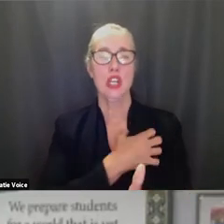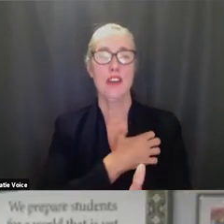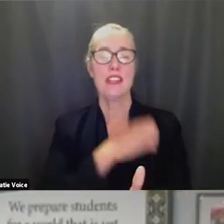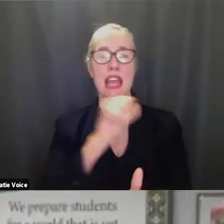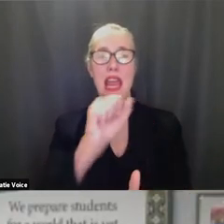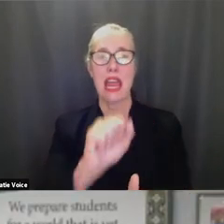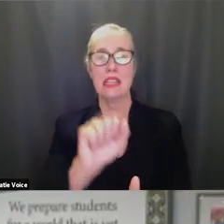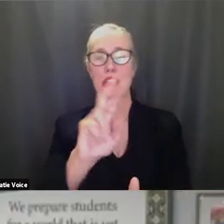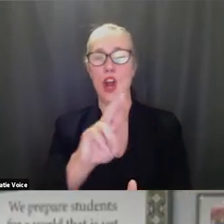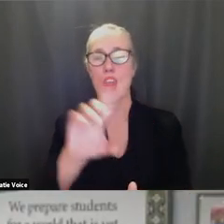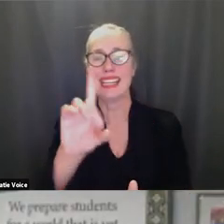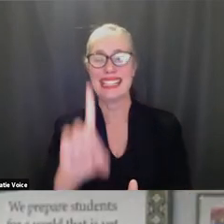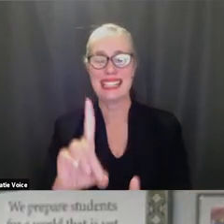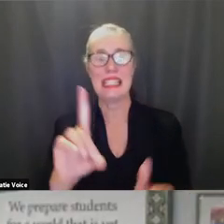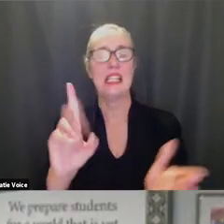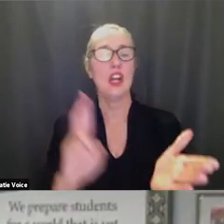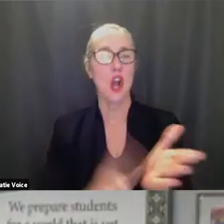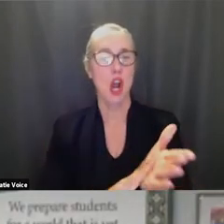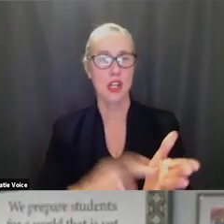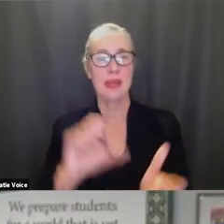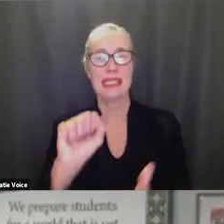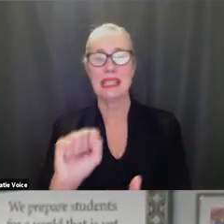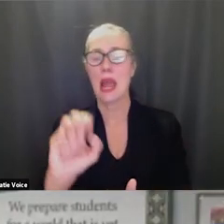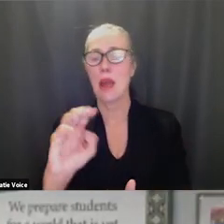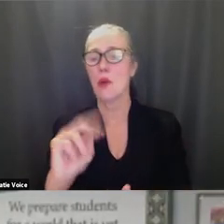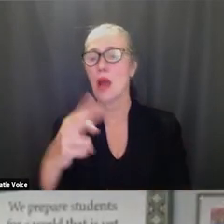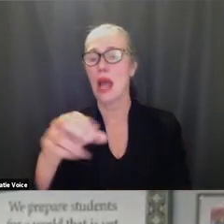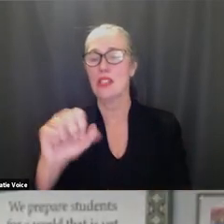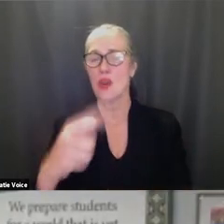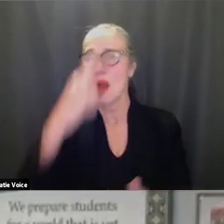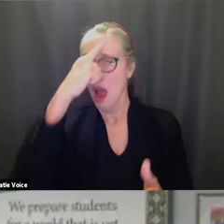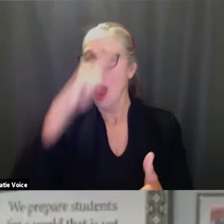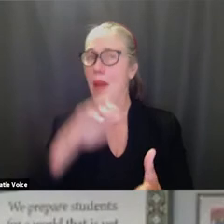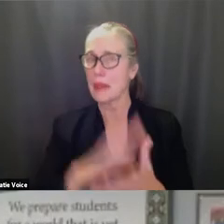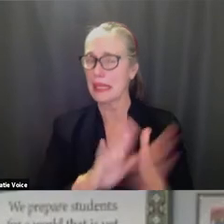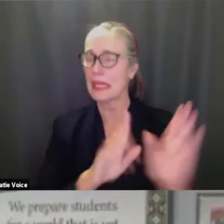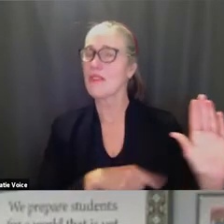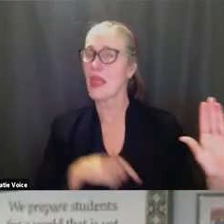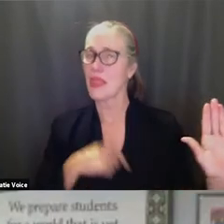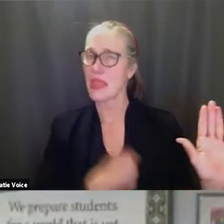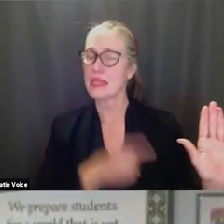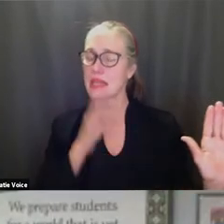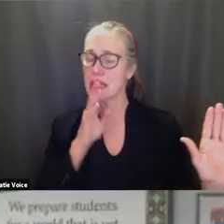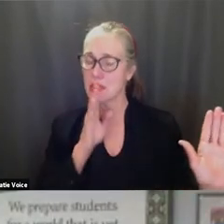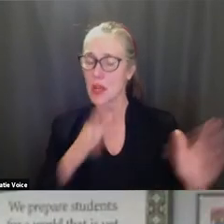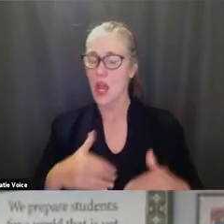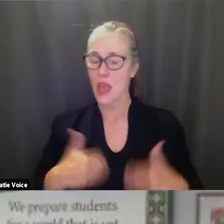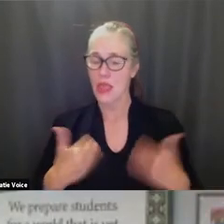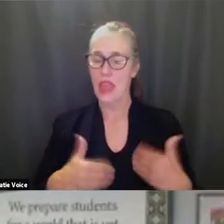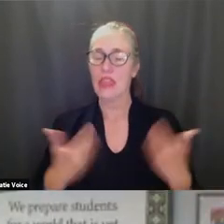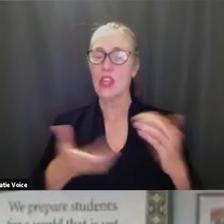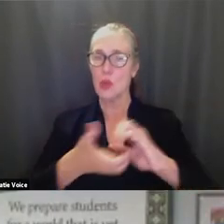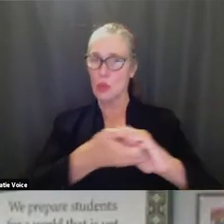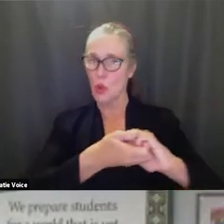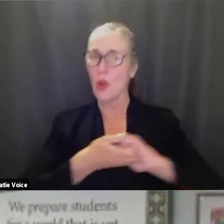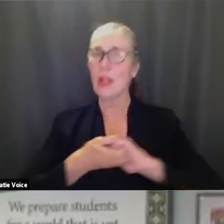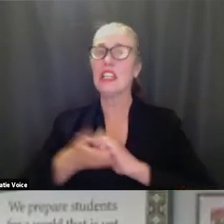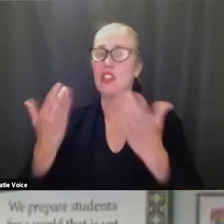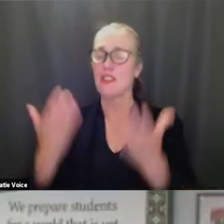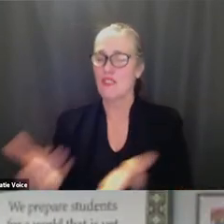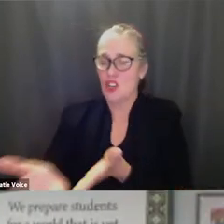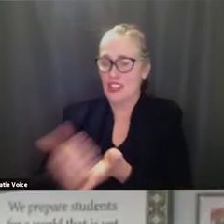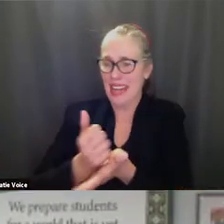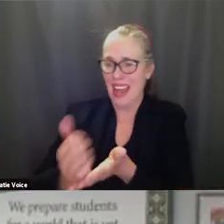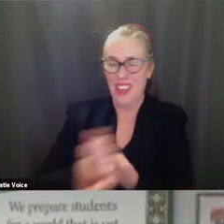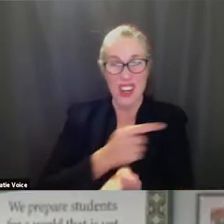san marcos high school i believe in the testimonies which the youth coalition has gathered our youth